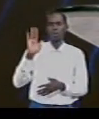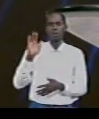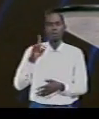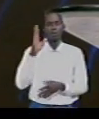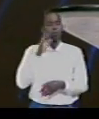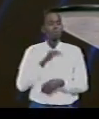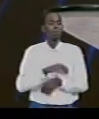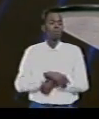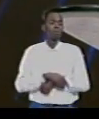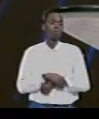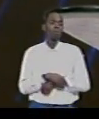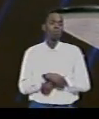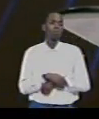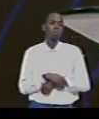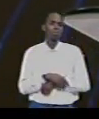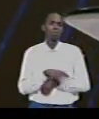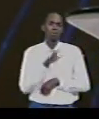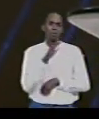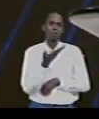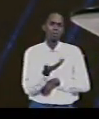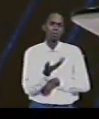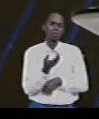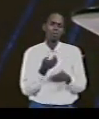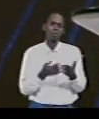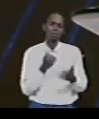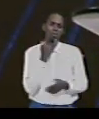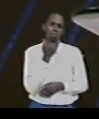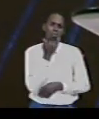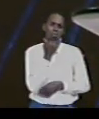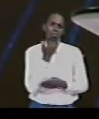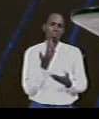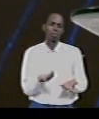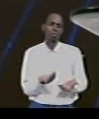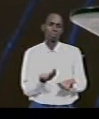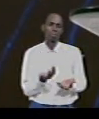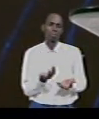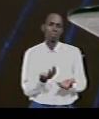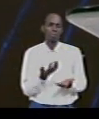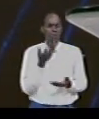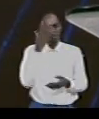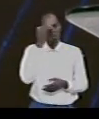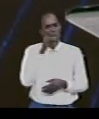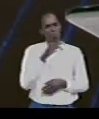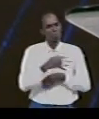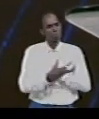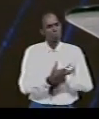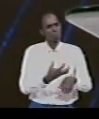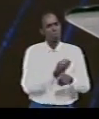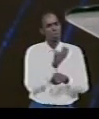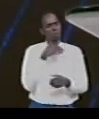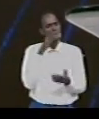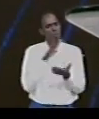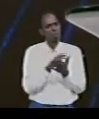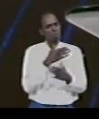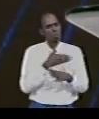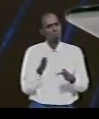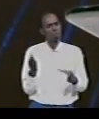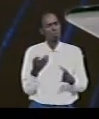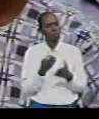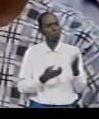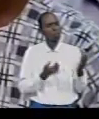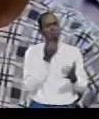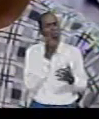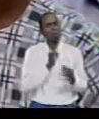to be saying, man, what's the matter now? Why are you taking my wife away? What have I